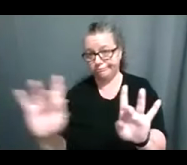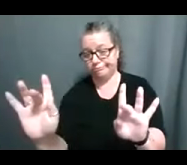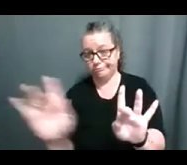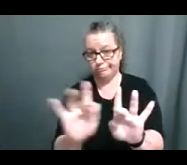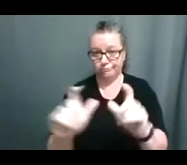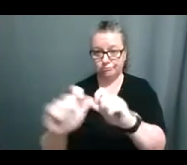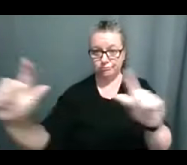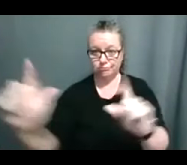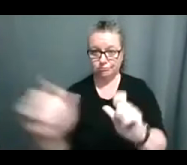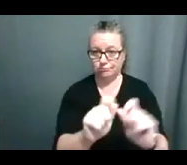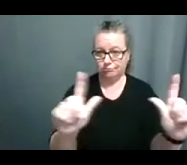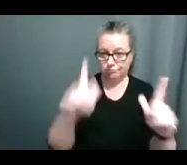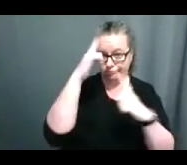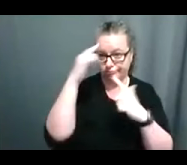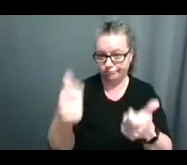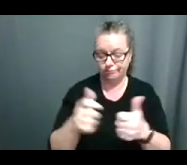left to right.